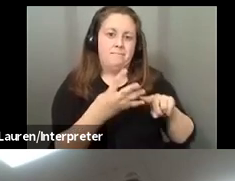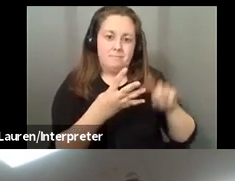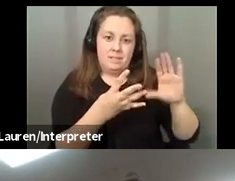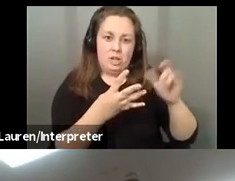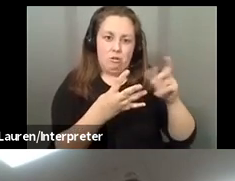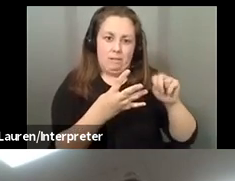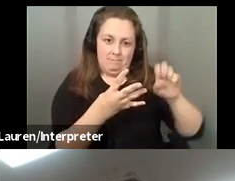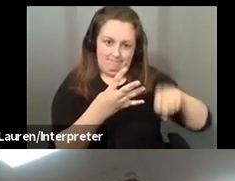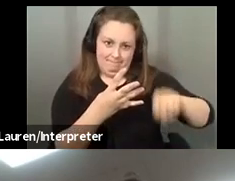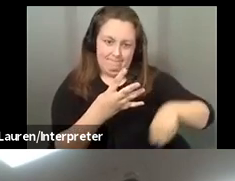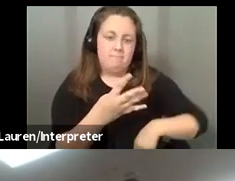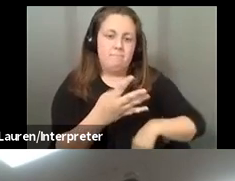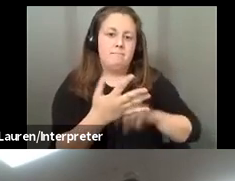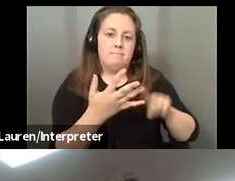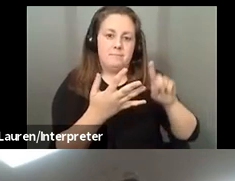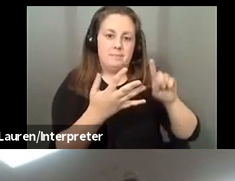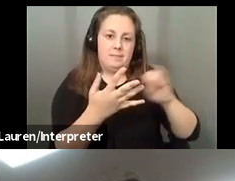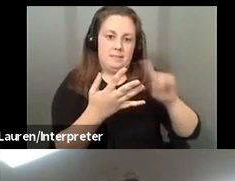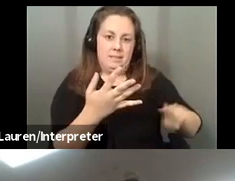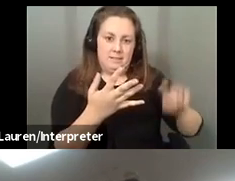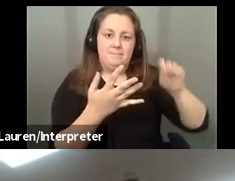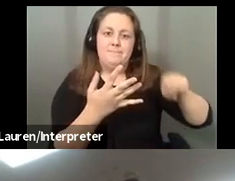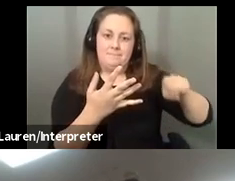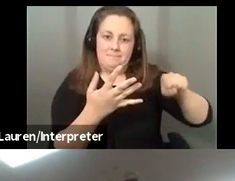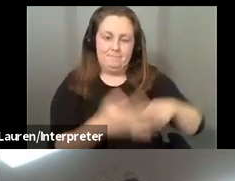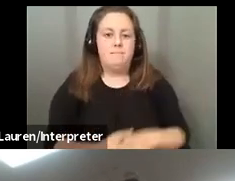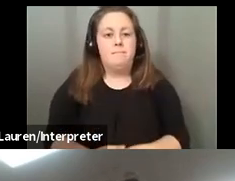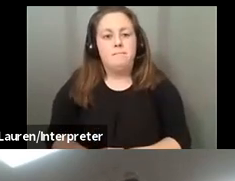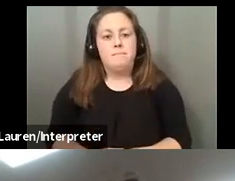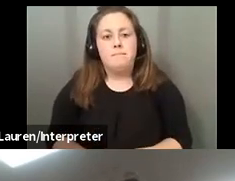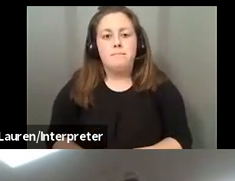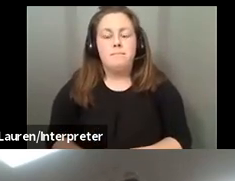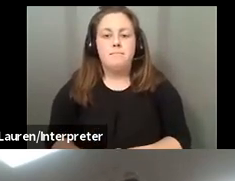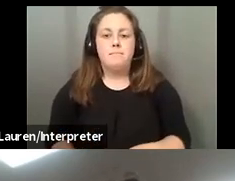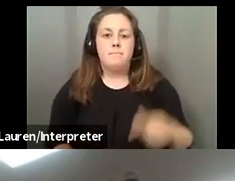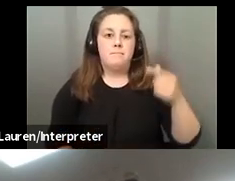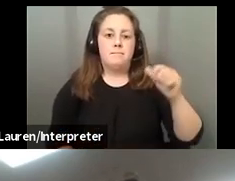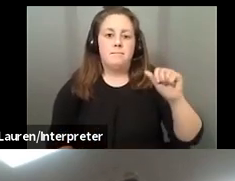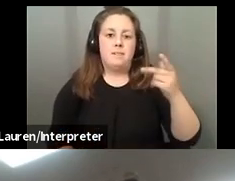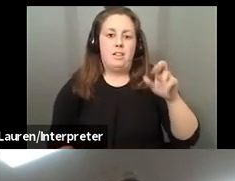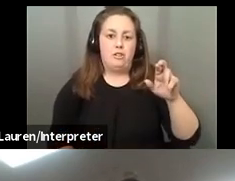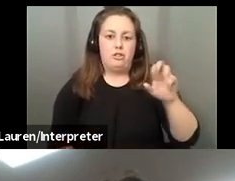Gallagher? Yes. And Dinesh Savas is a yes. Gallagher, Sheedy, 5-0 vote.